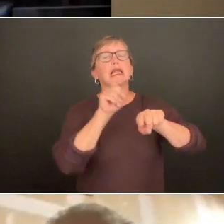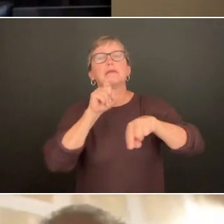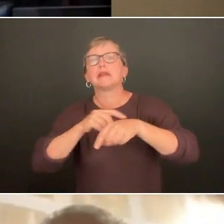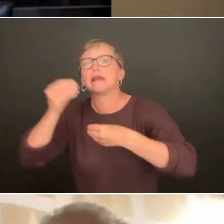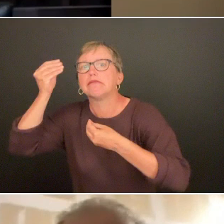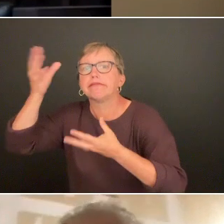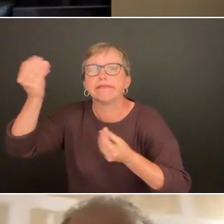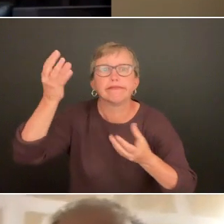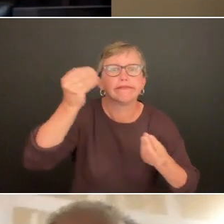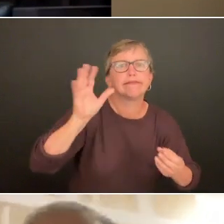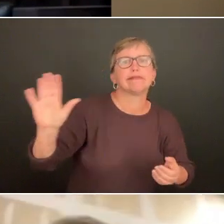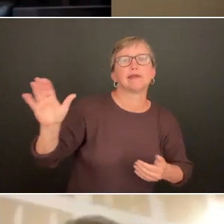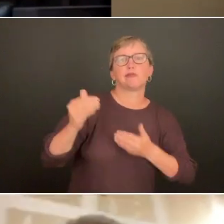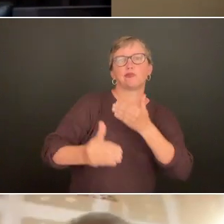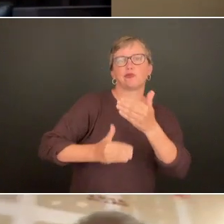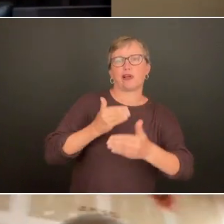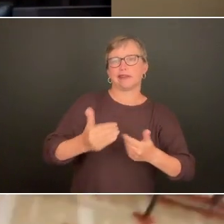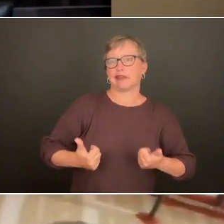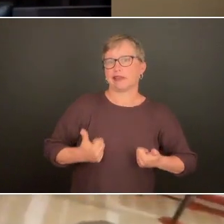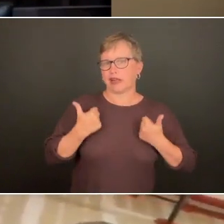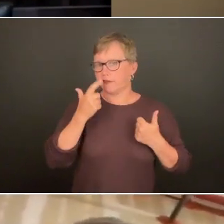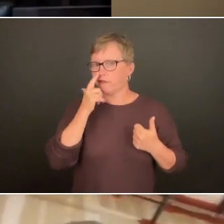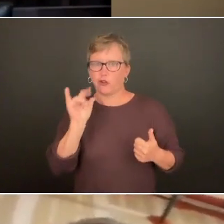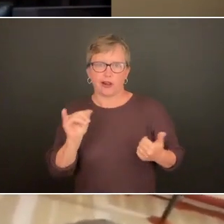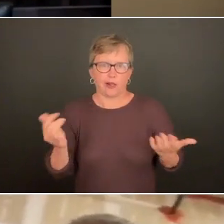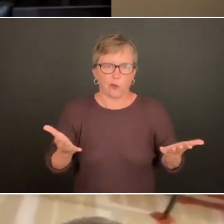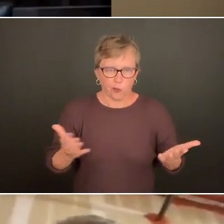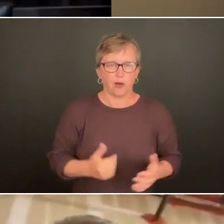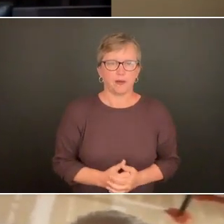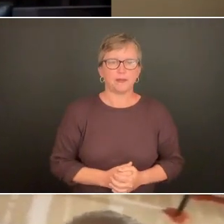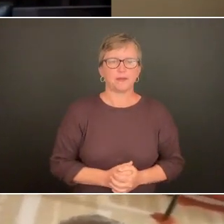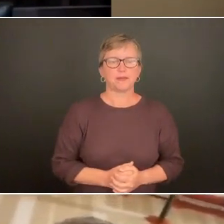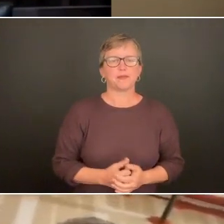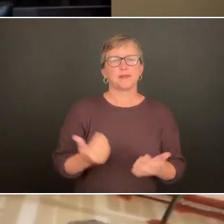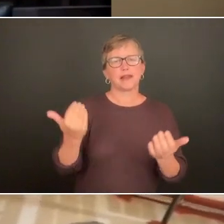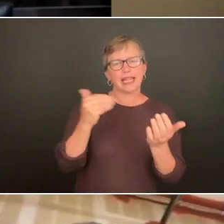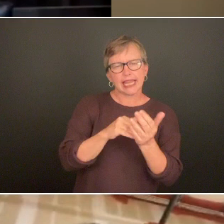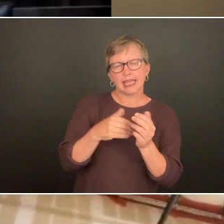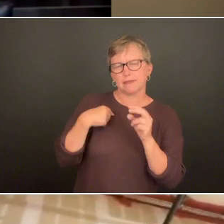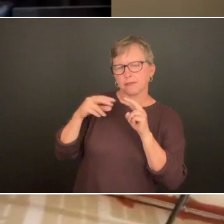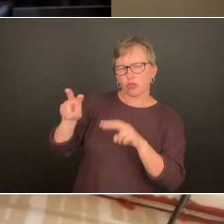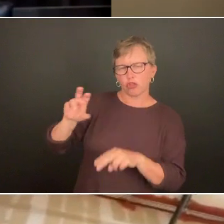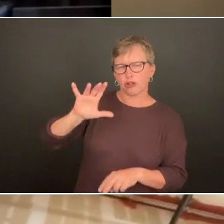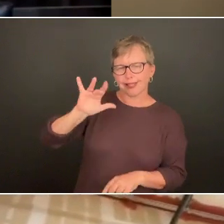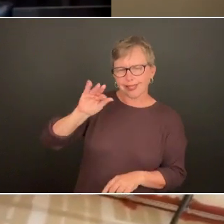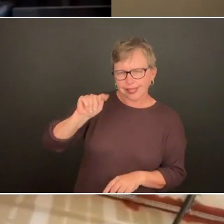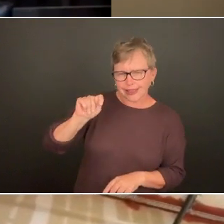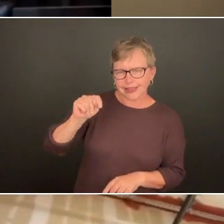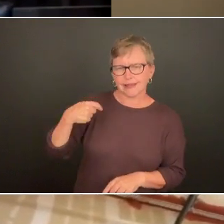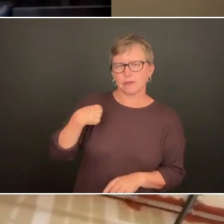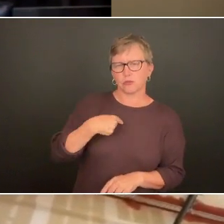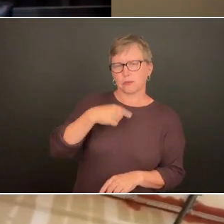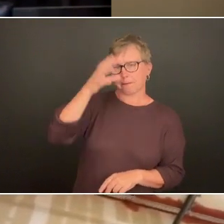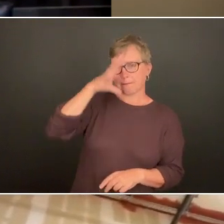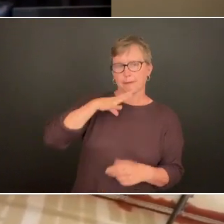with others on his process. And, you know, again, it's, you know, when I'm thinking of Clint's